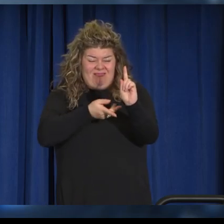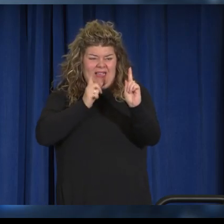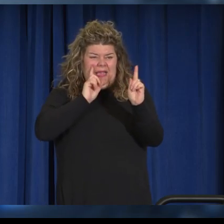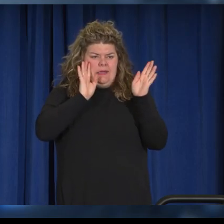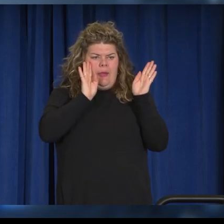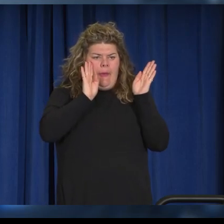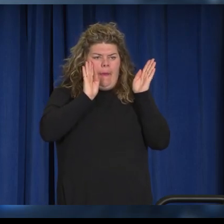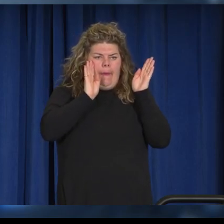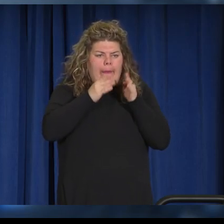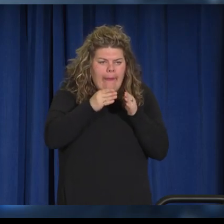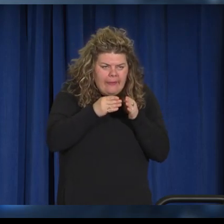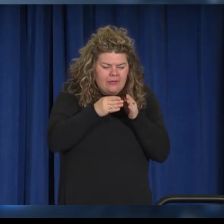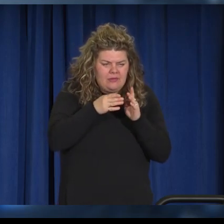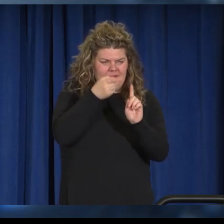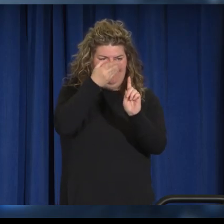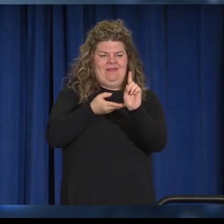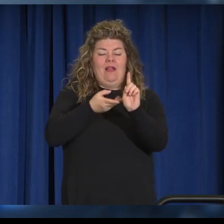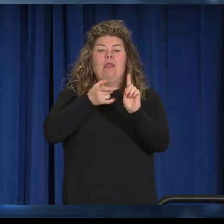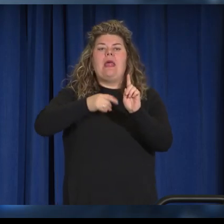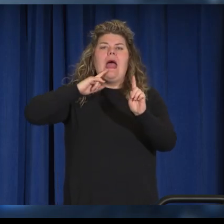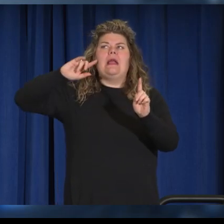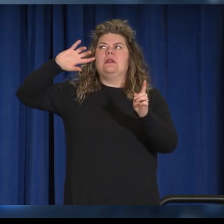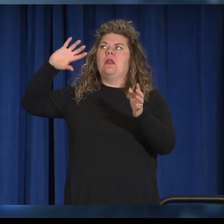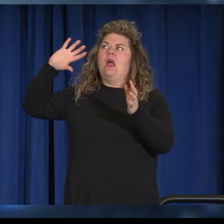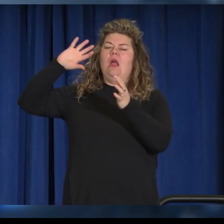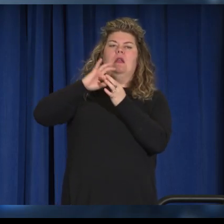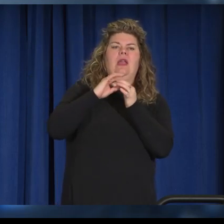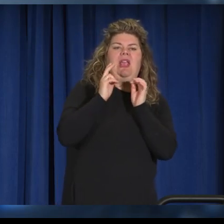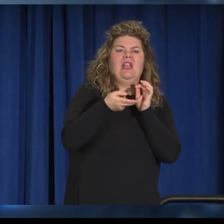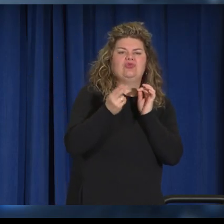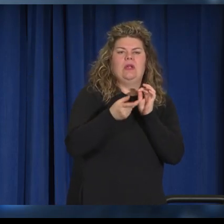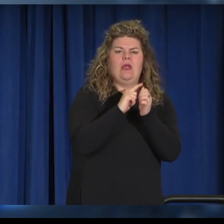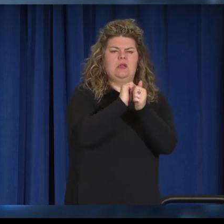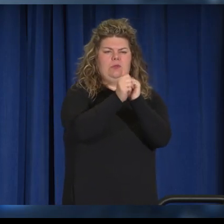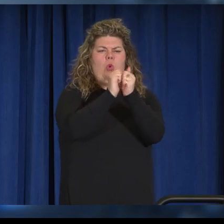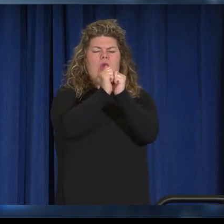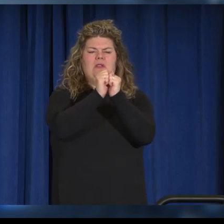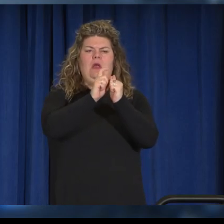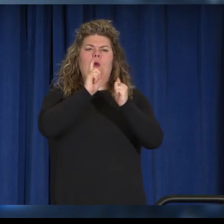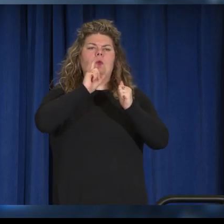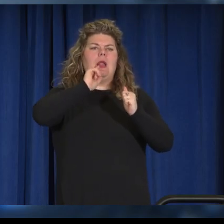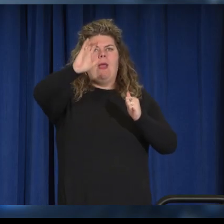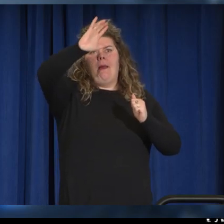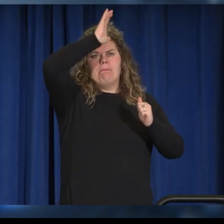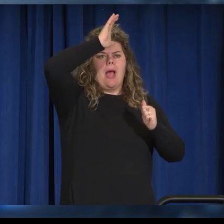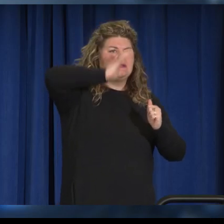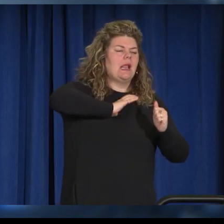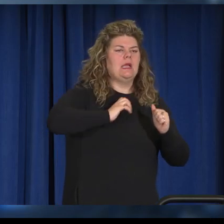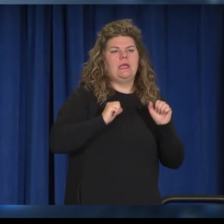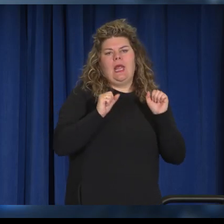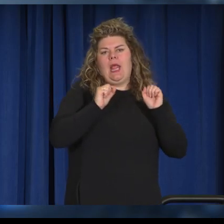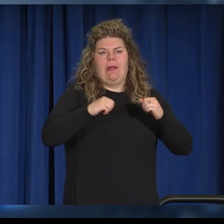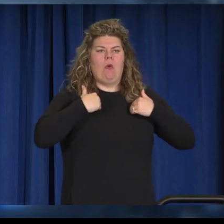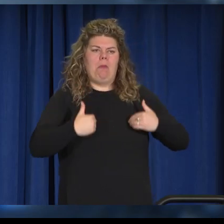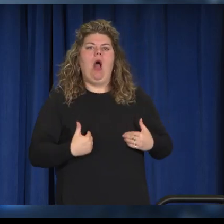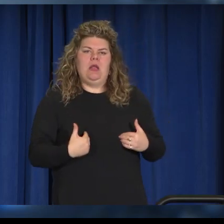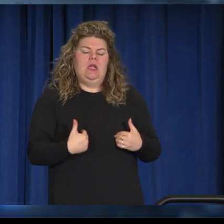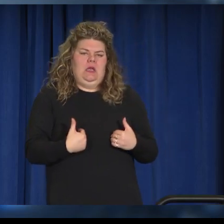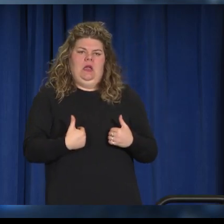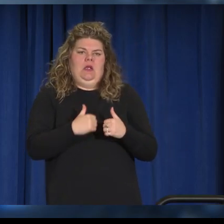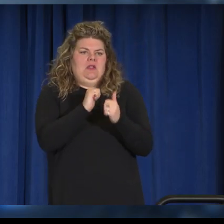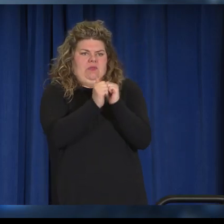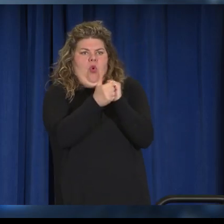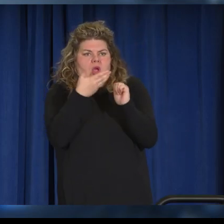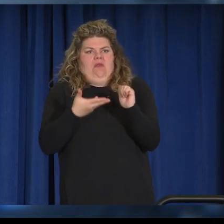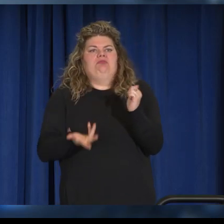our cultural history of viewing sport as a very masculine, able-bodied endeavor. So